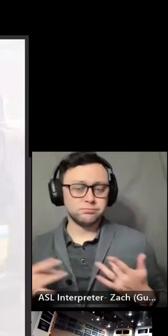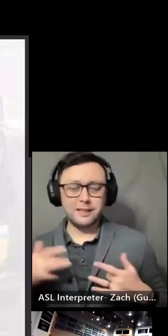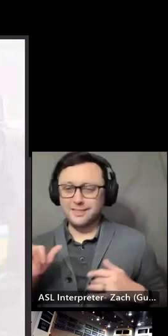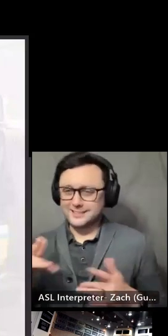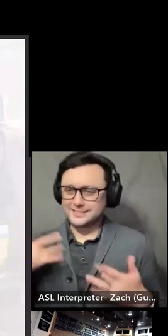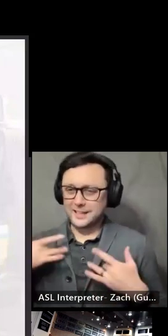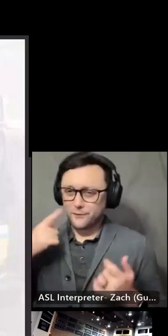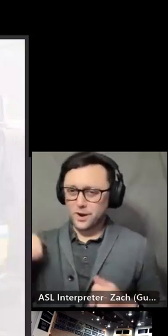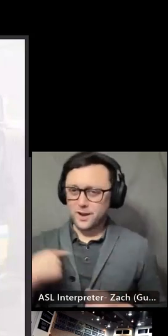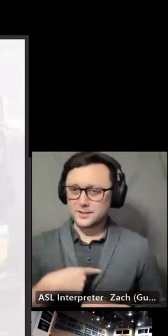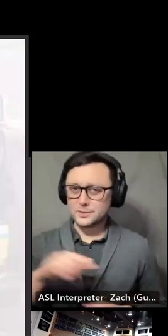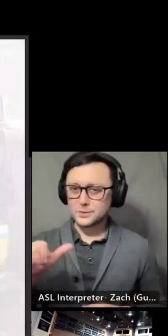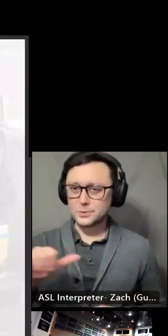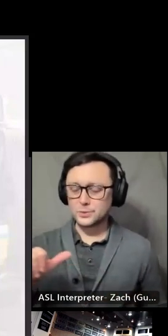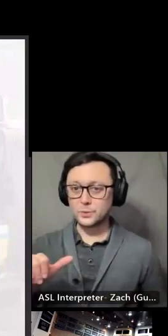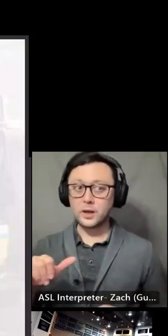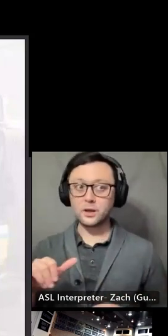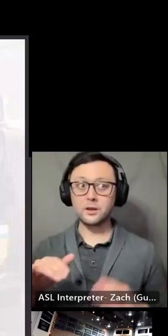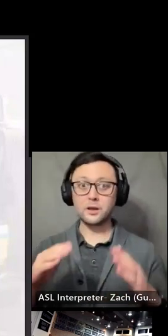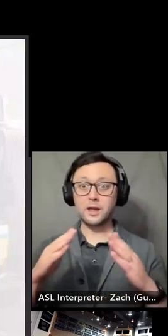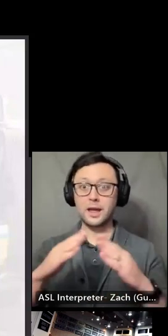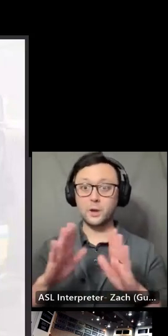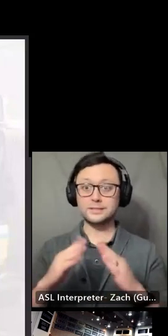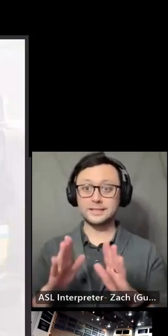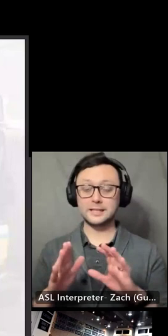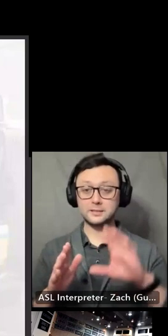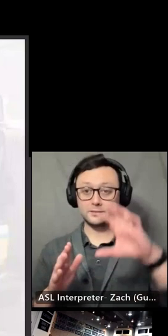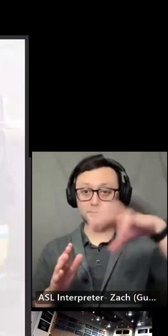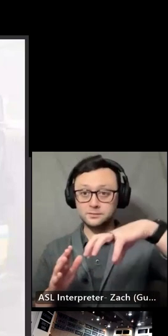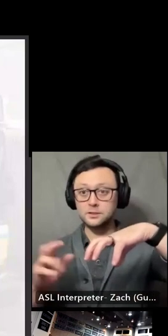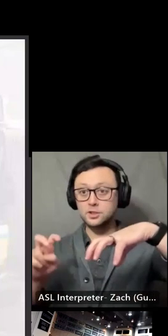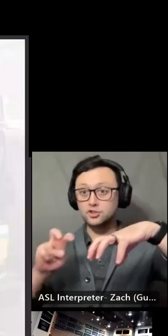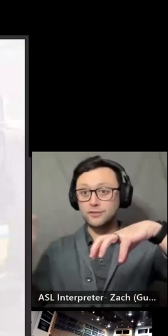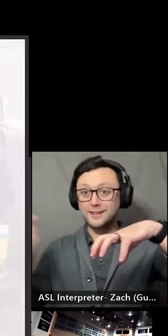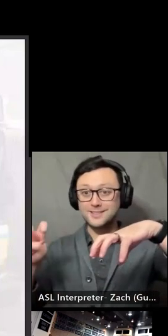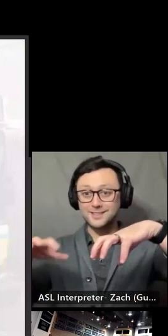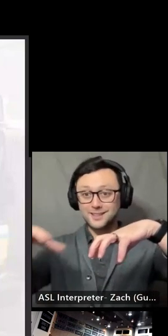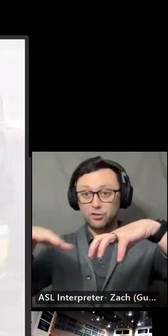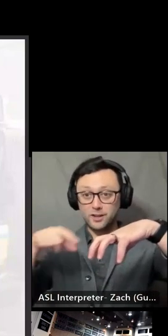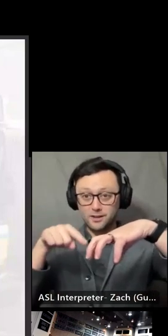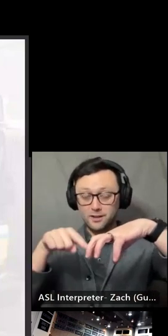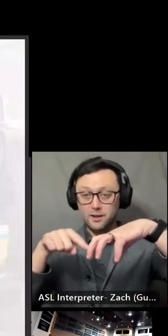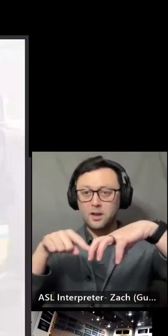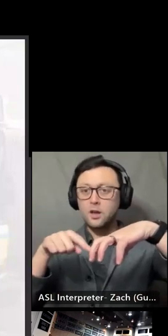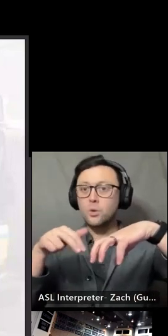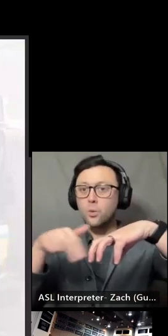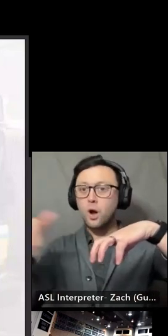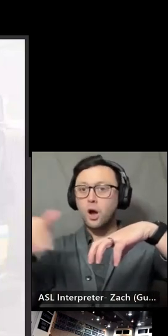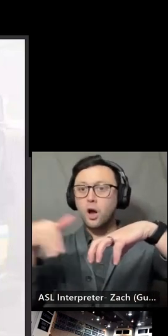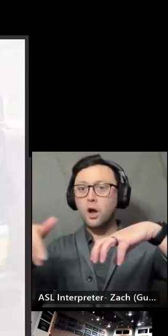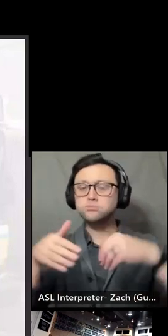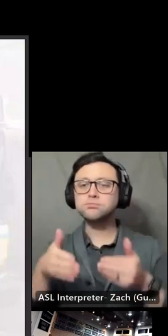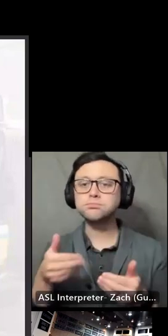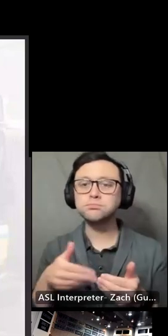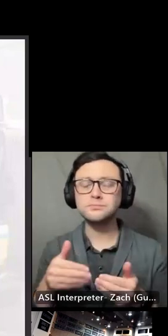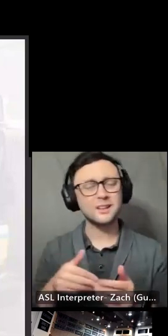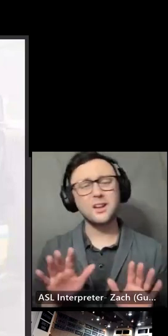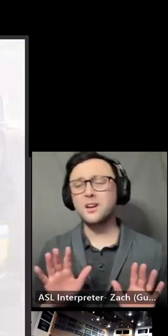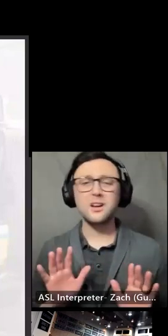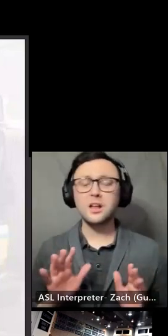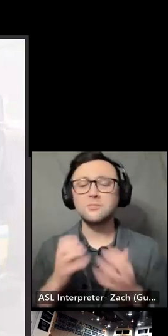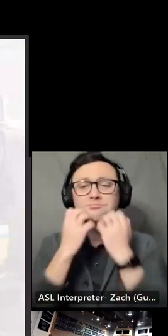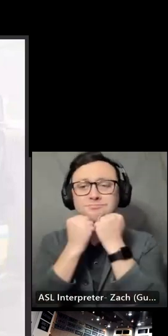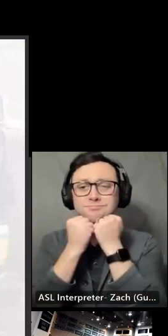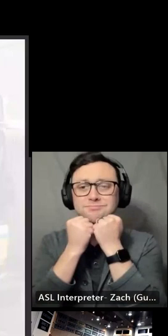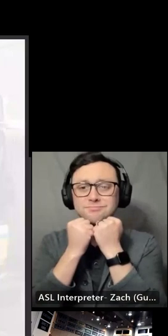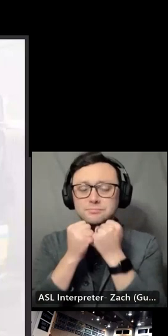just a walking distance, like one block away from transit, and I just want to really emphasize how precious that is to